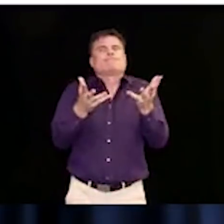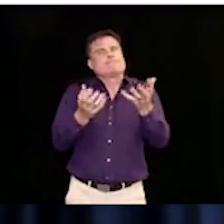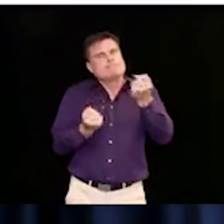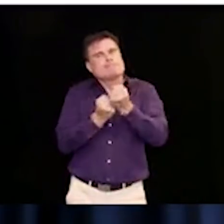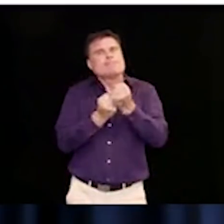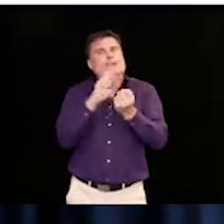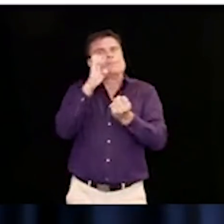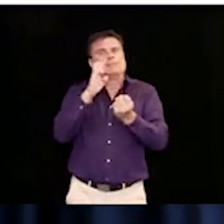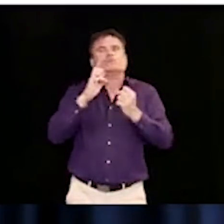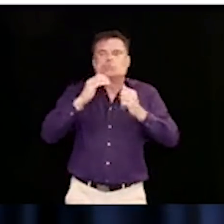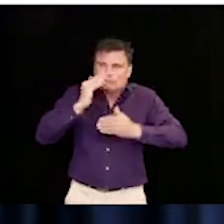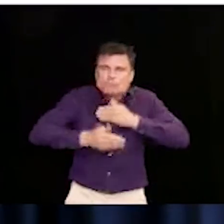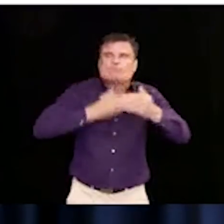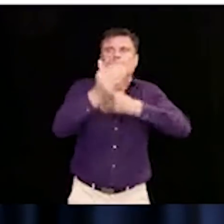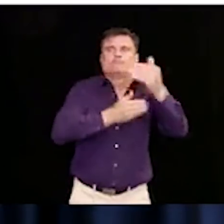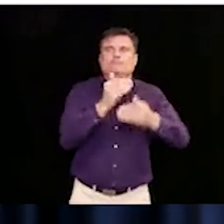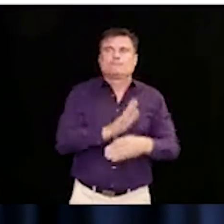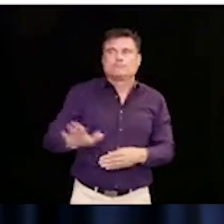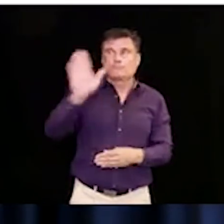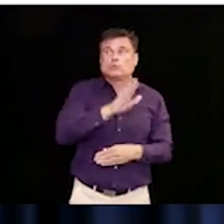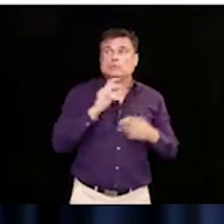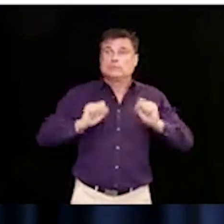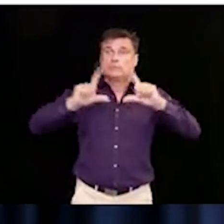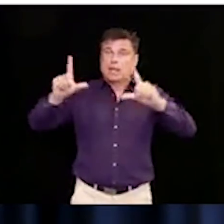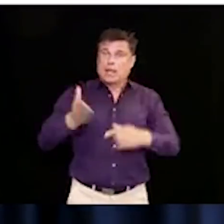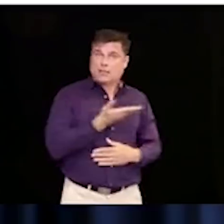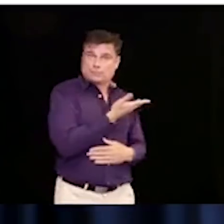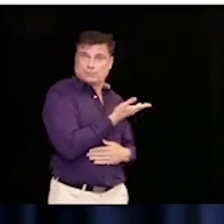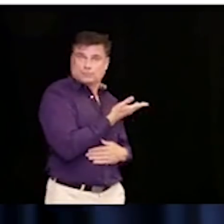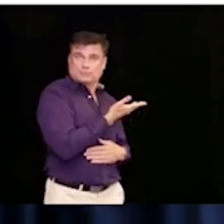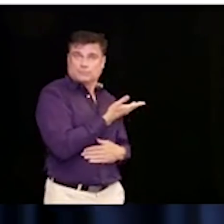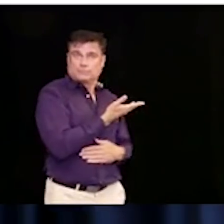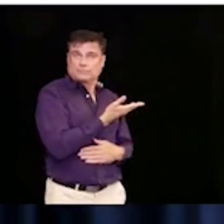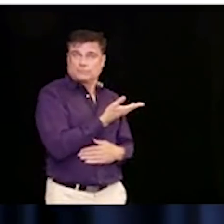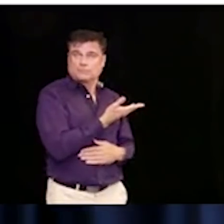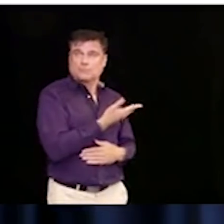province. So I'll move to our first slide.